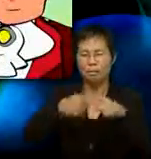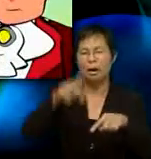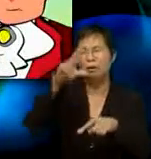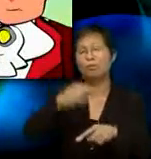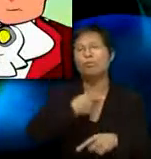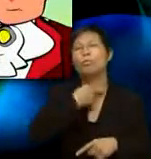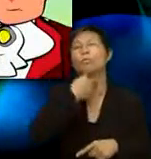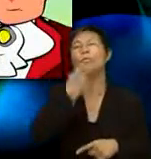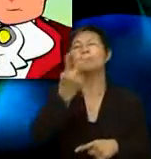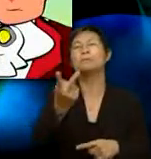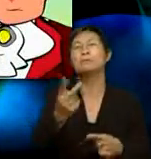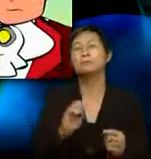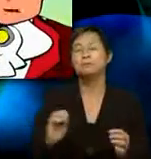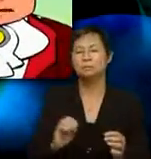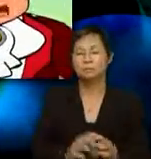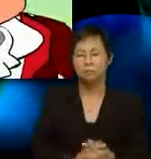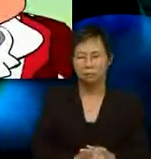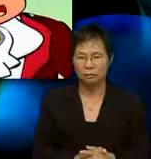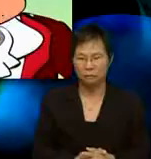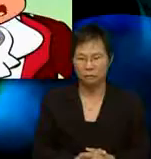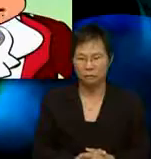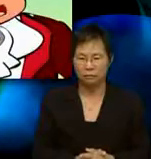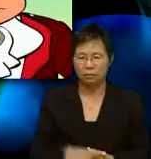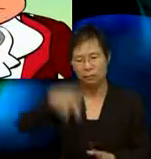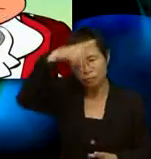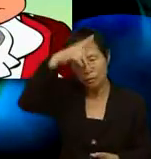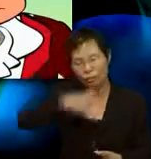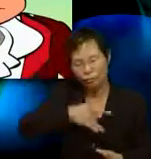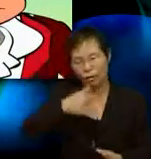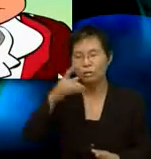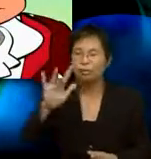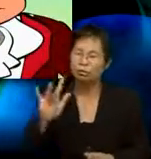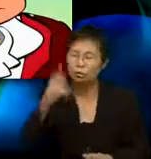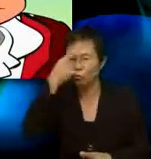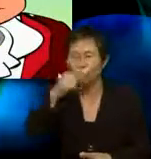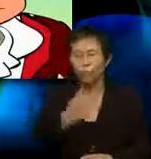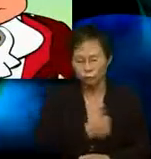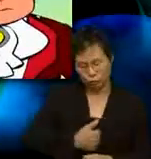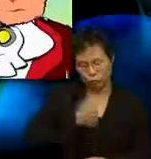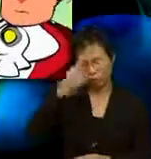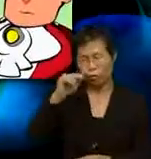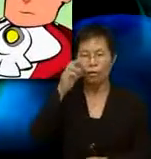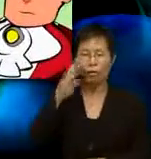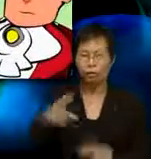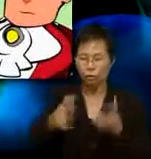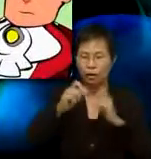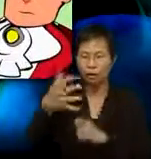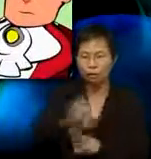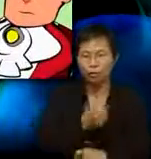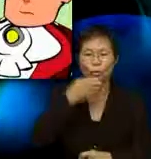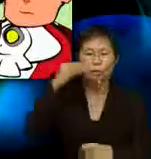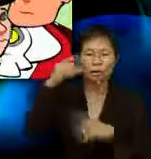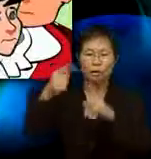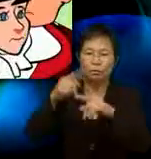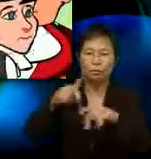voice came out from her mouth. The prince felt sorry for her. Quickly, he took her back to